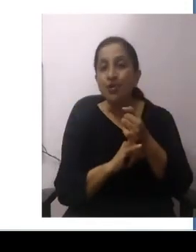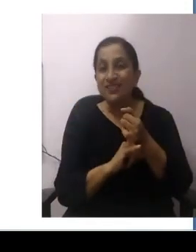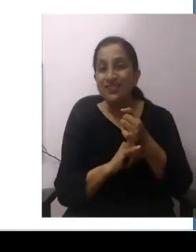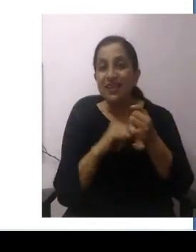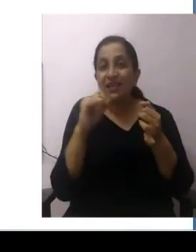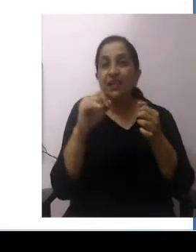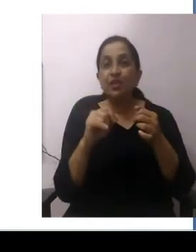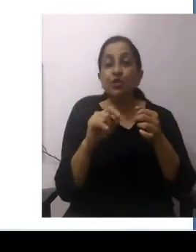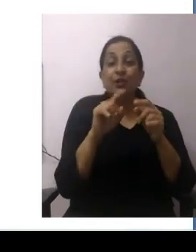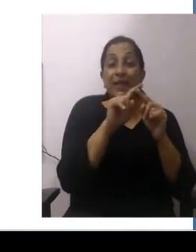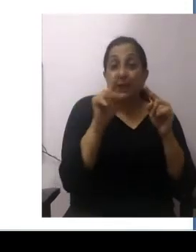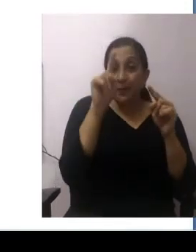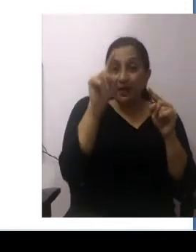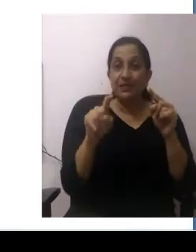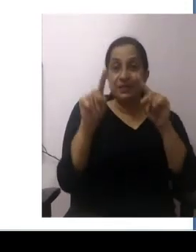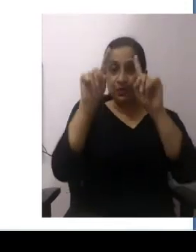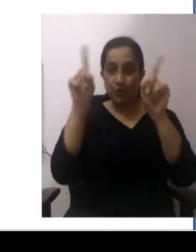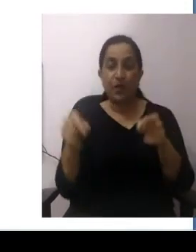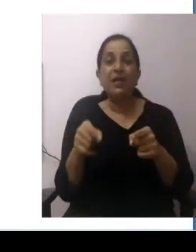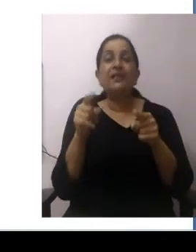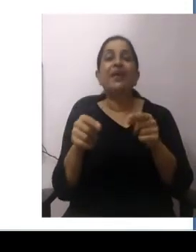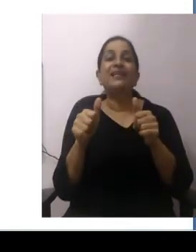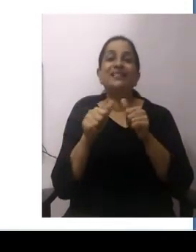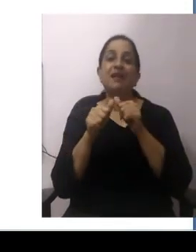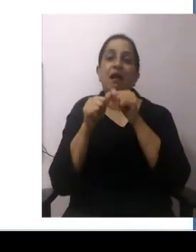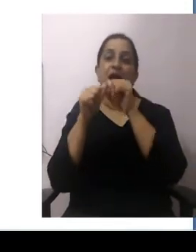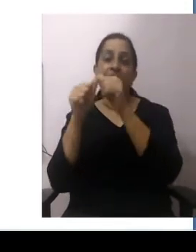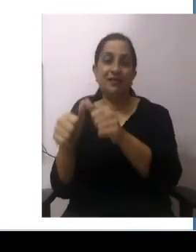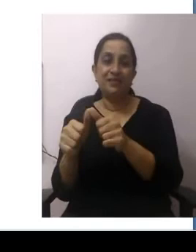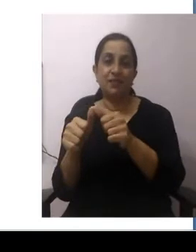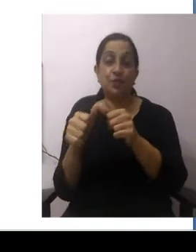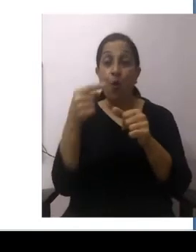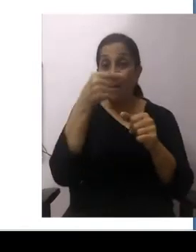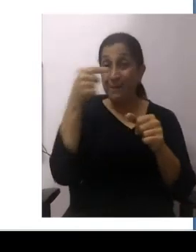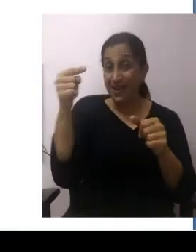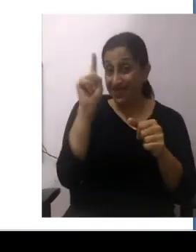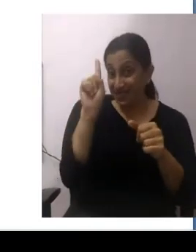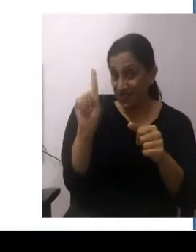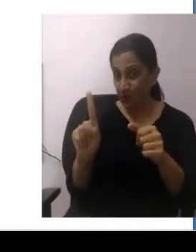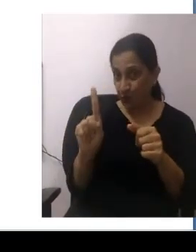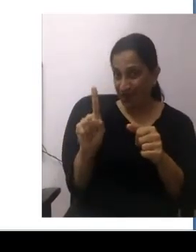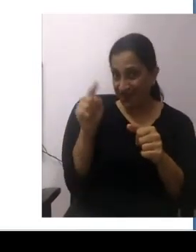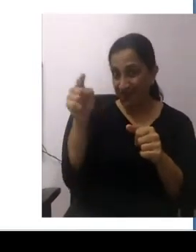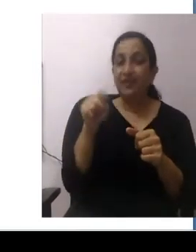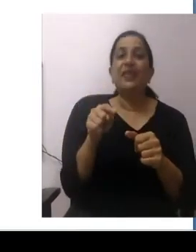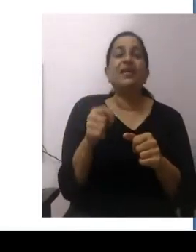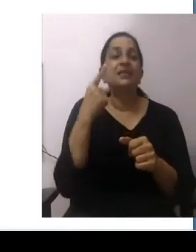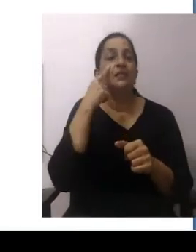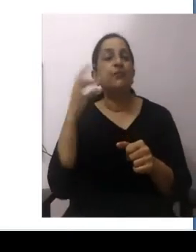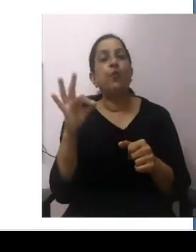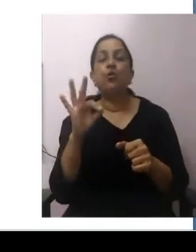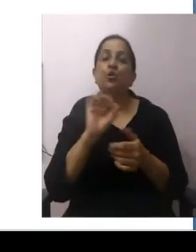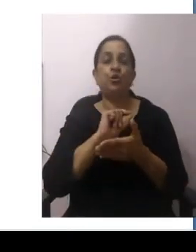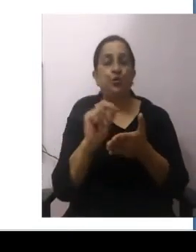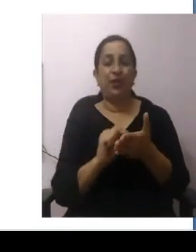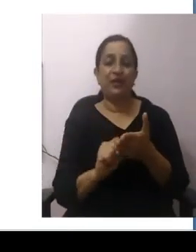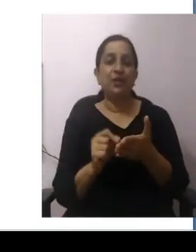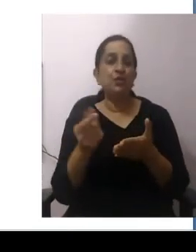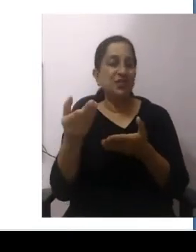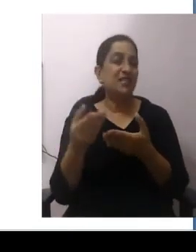cos inverse of so much. Okay. So some problems do come with.